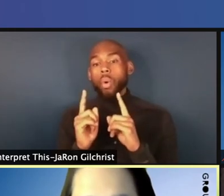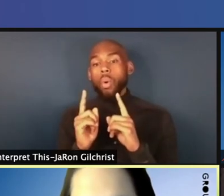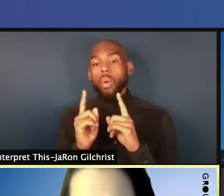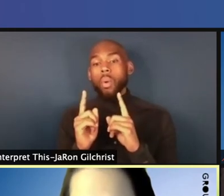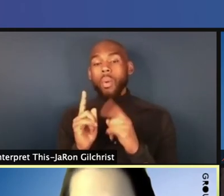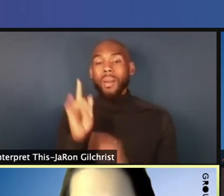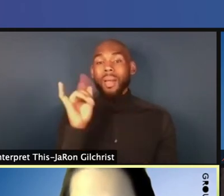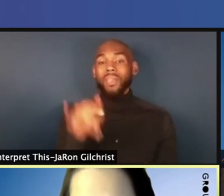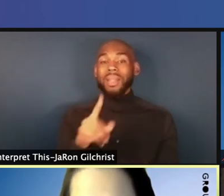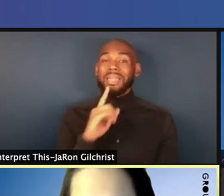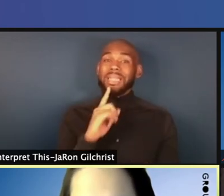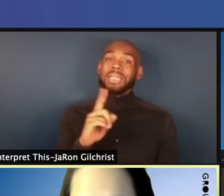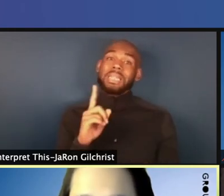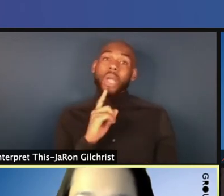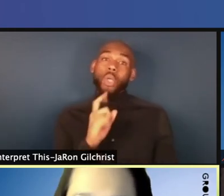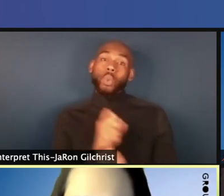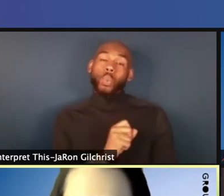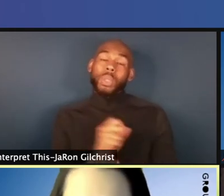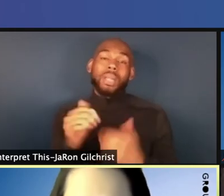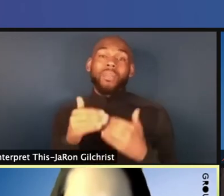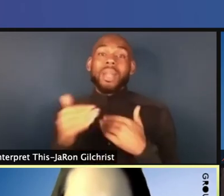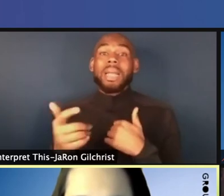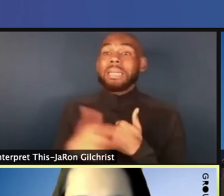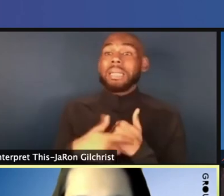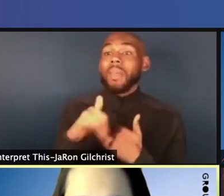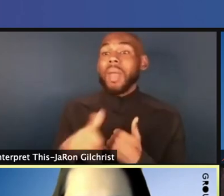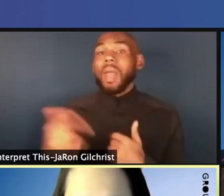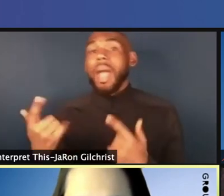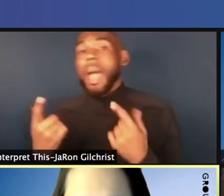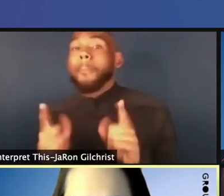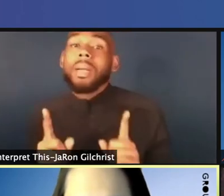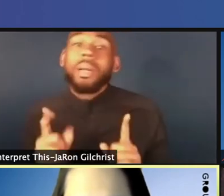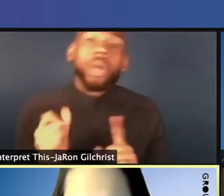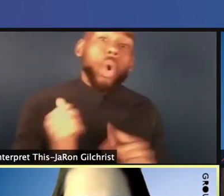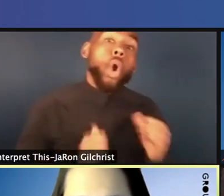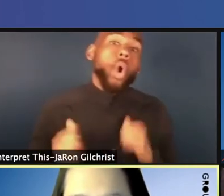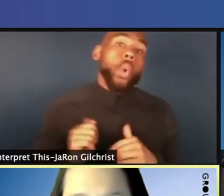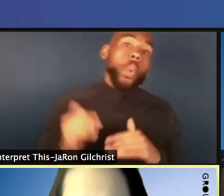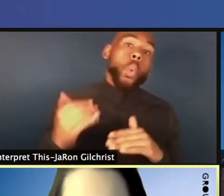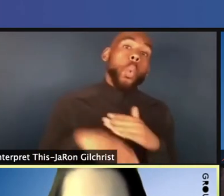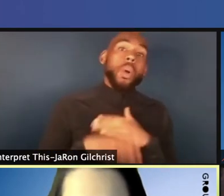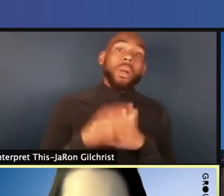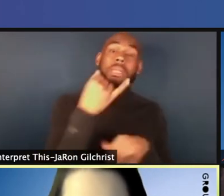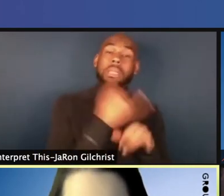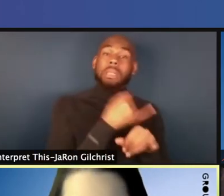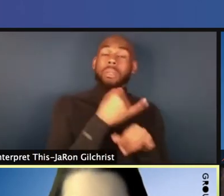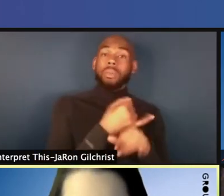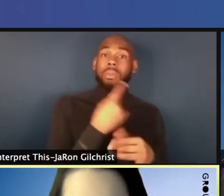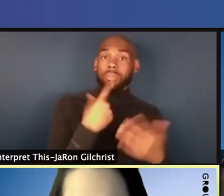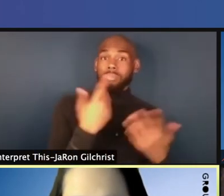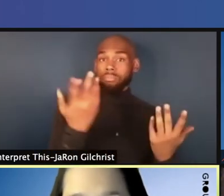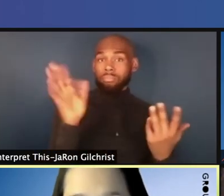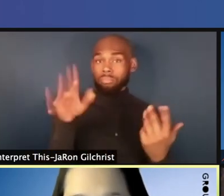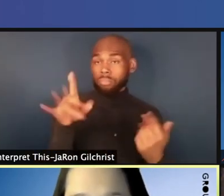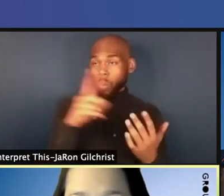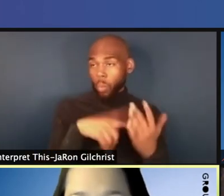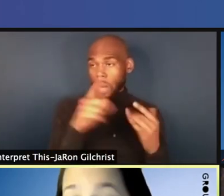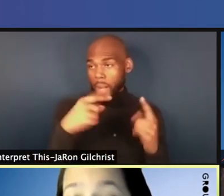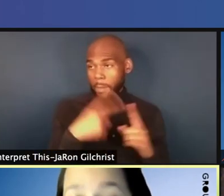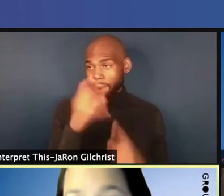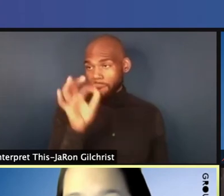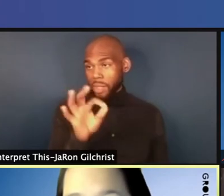that is actually good. Like the next time it happens, the next time an artist walks into that institution and they're like, what about fossil fuels?